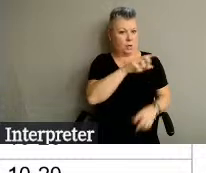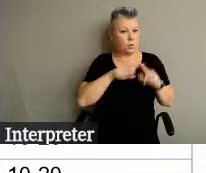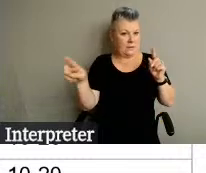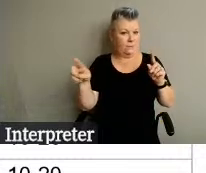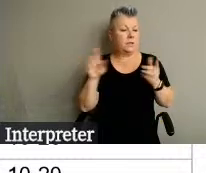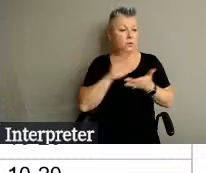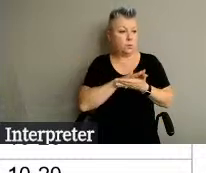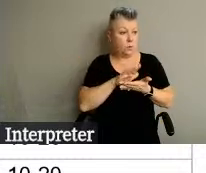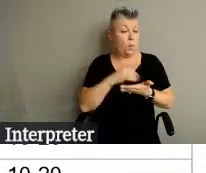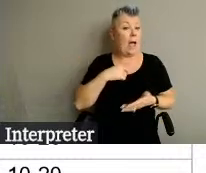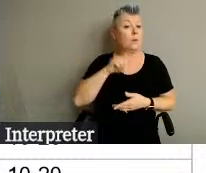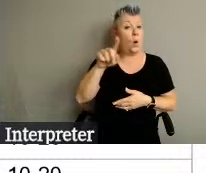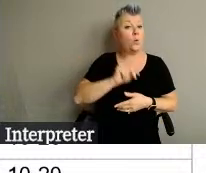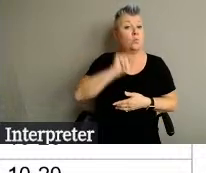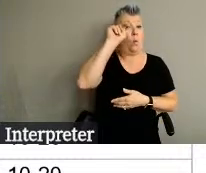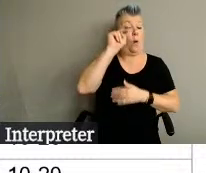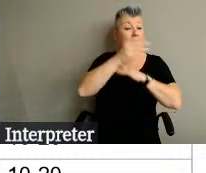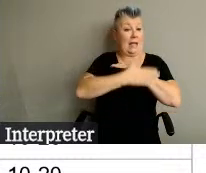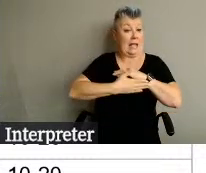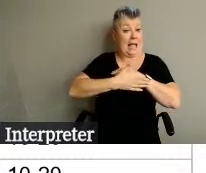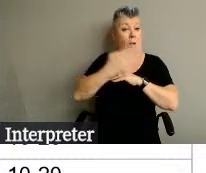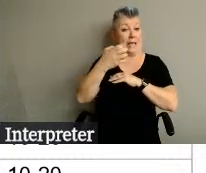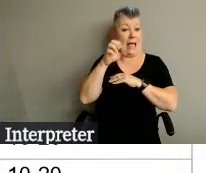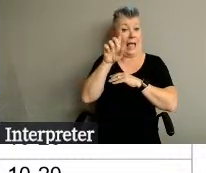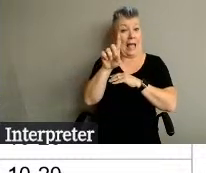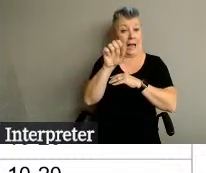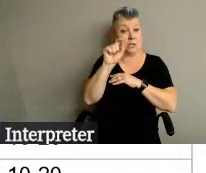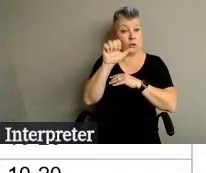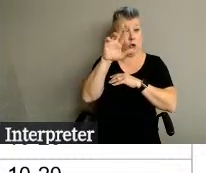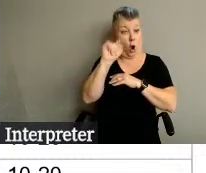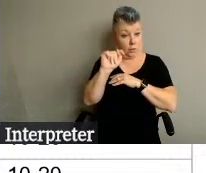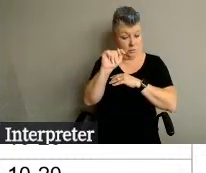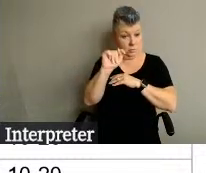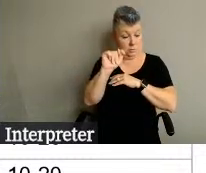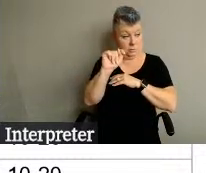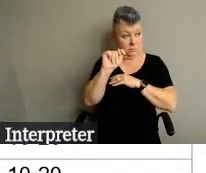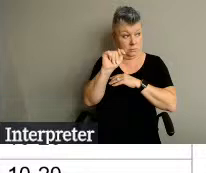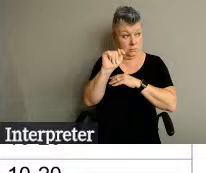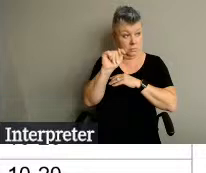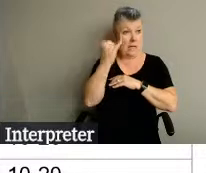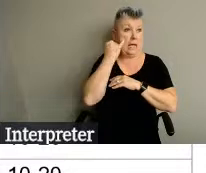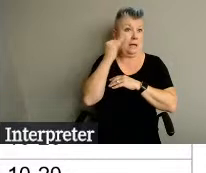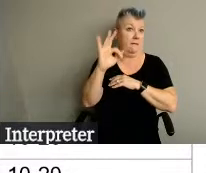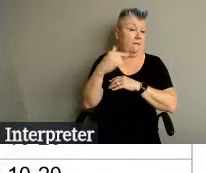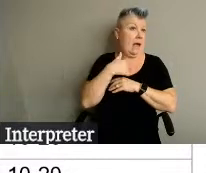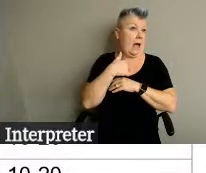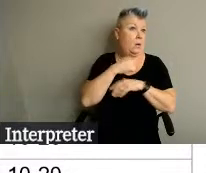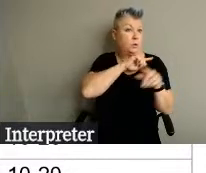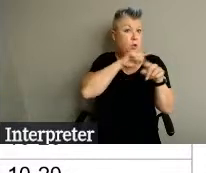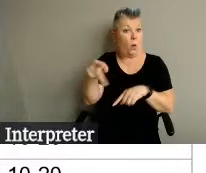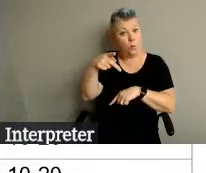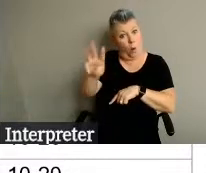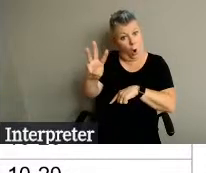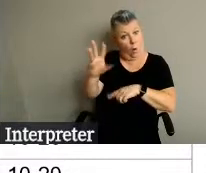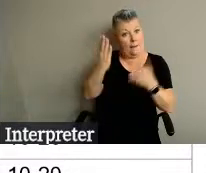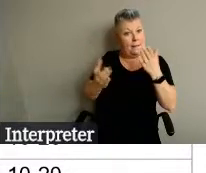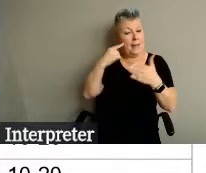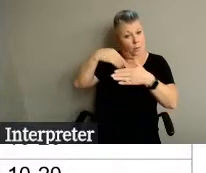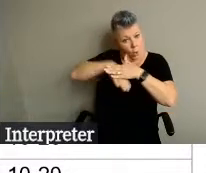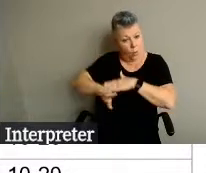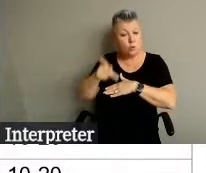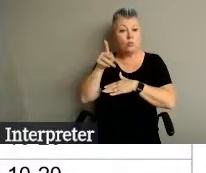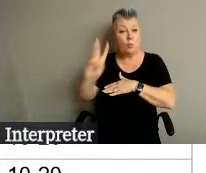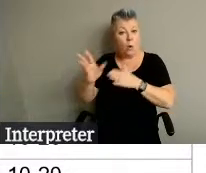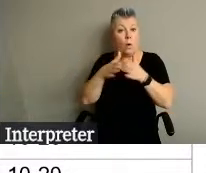went to North County Head Start to serve students who might be there. If I was attending Parkway, I may go into the